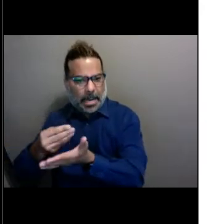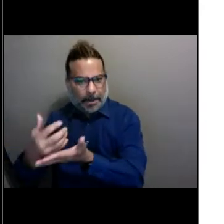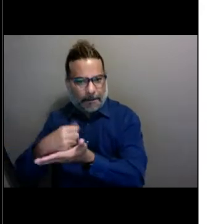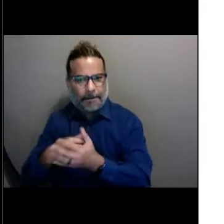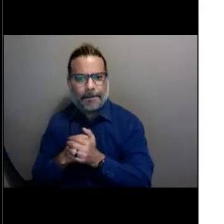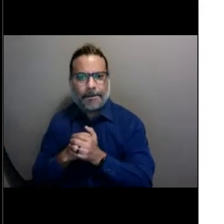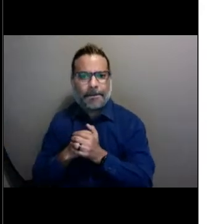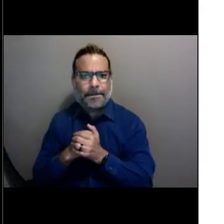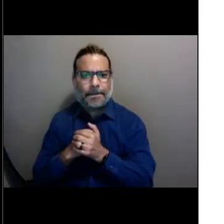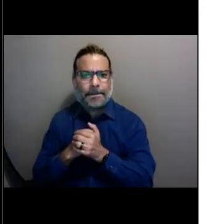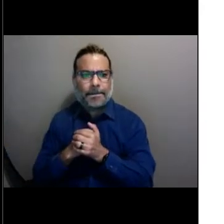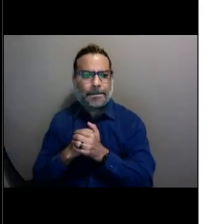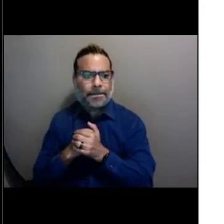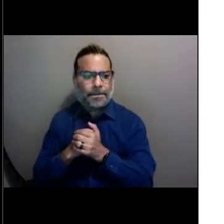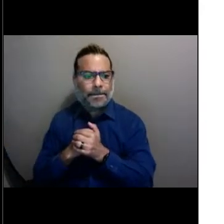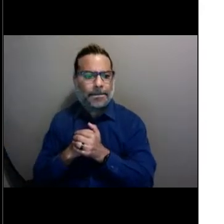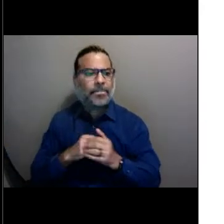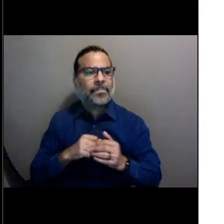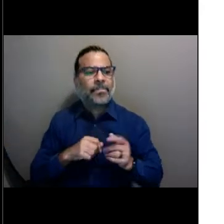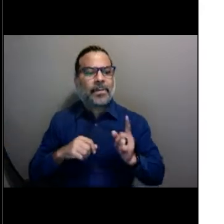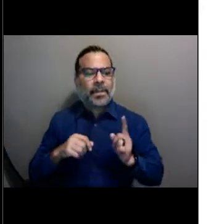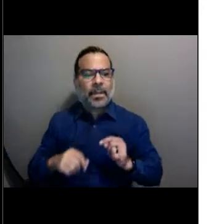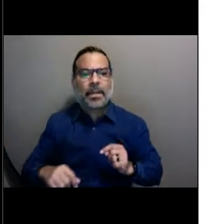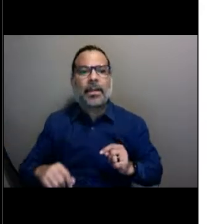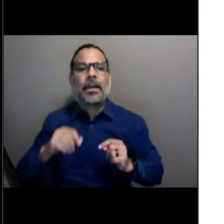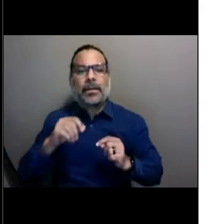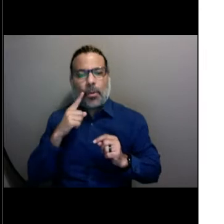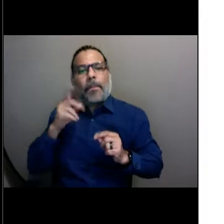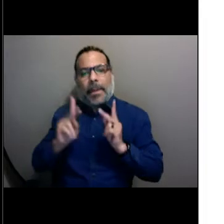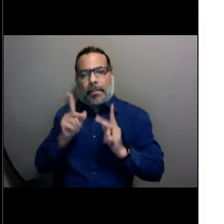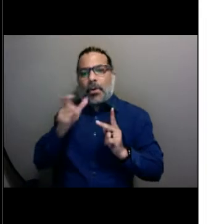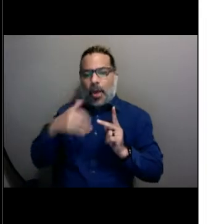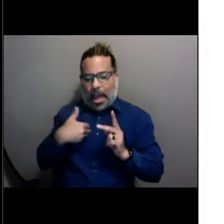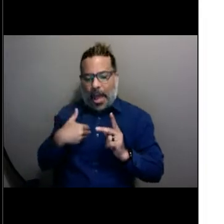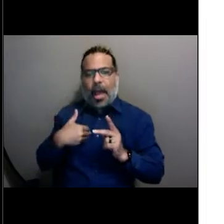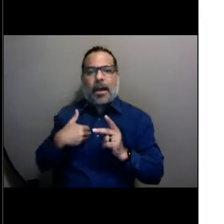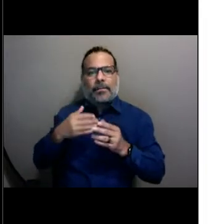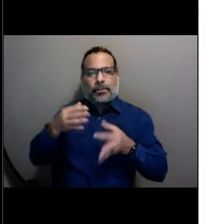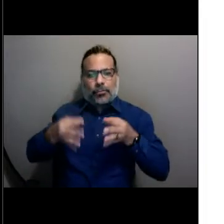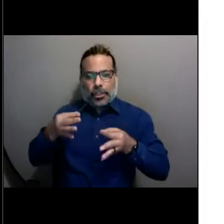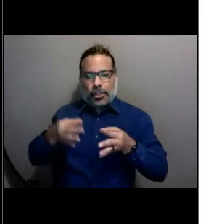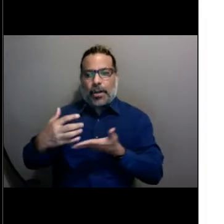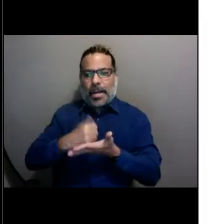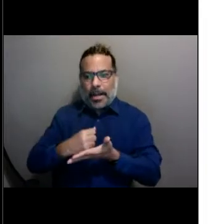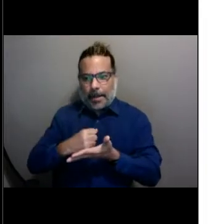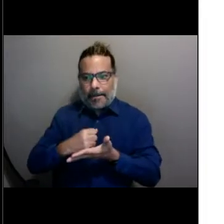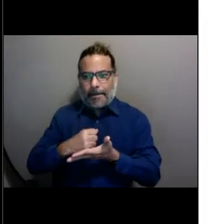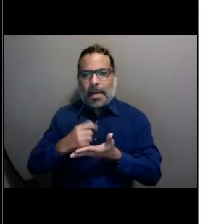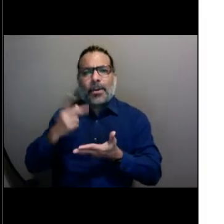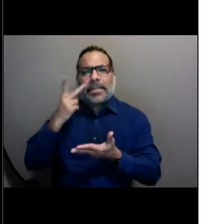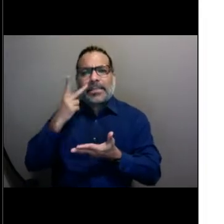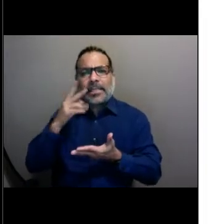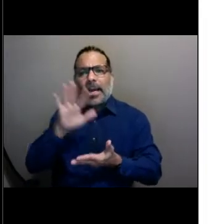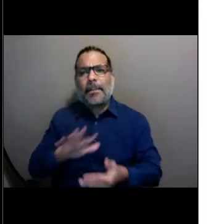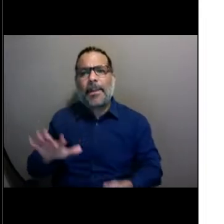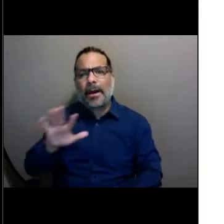of the percent of individuals with discretionary income by city. And we can see about 8